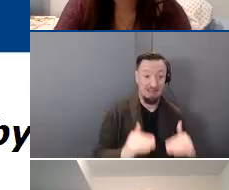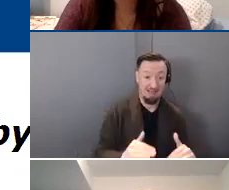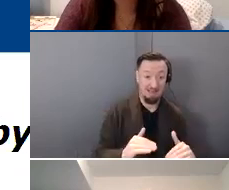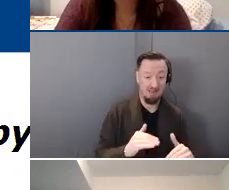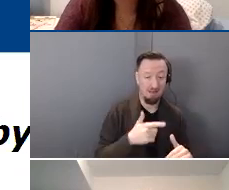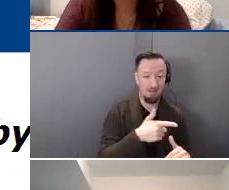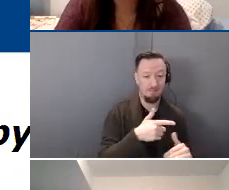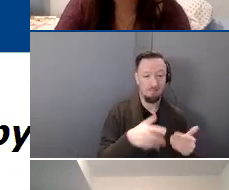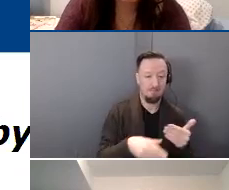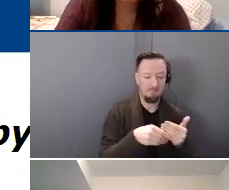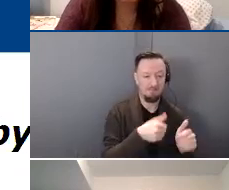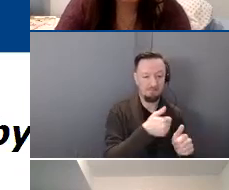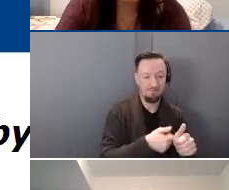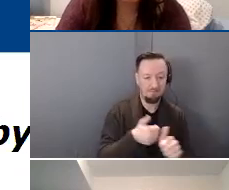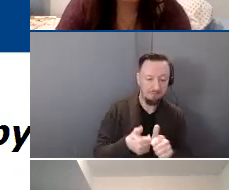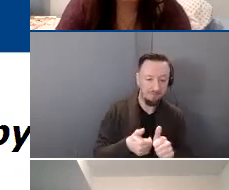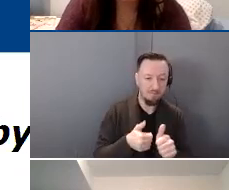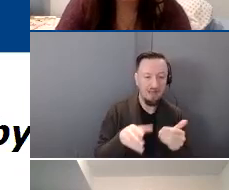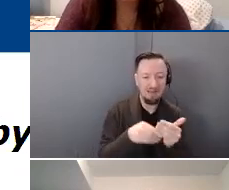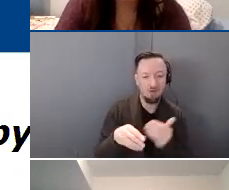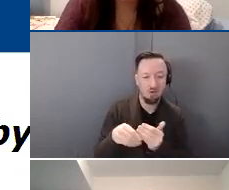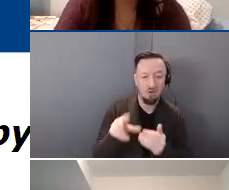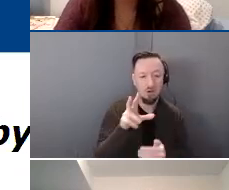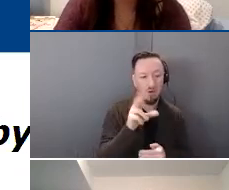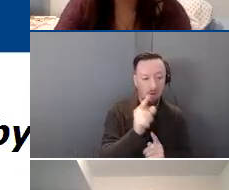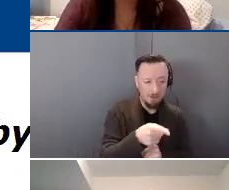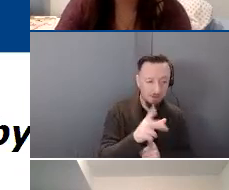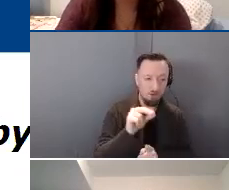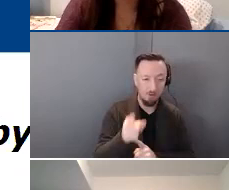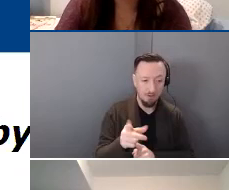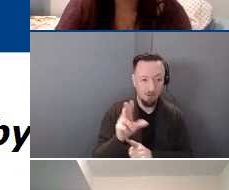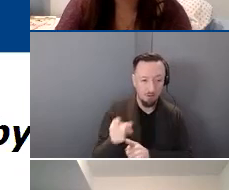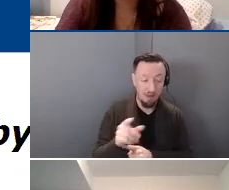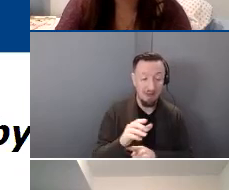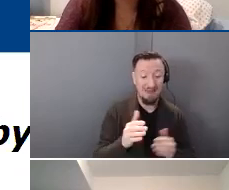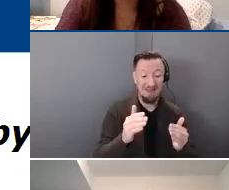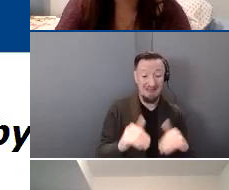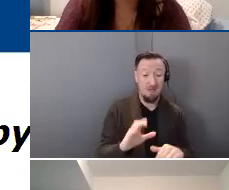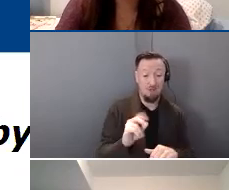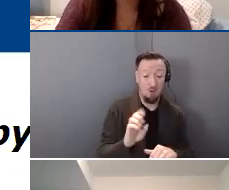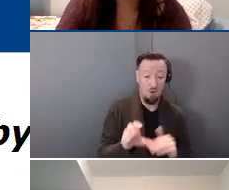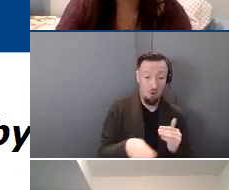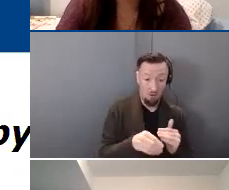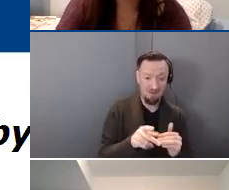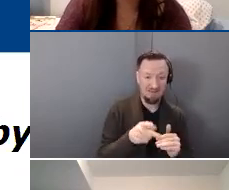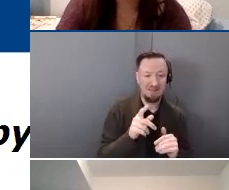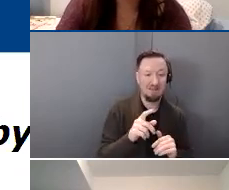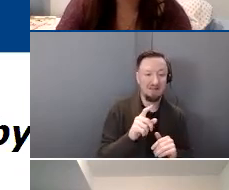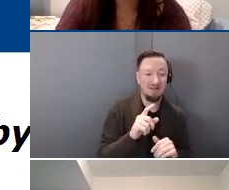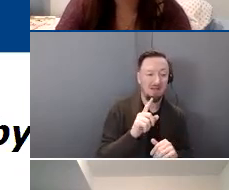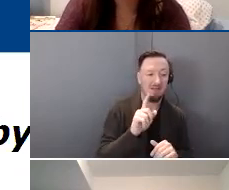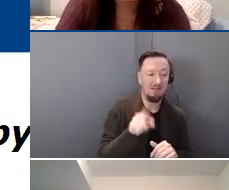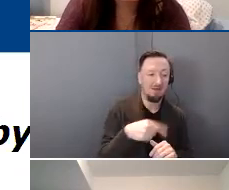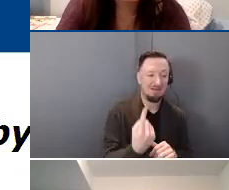each additional 30 minutes. And then the code below that is for the single high-risk disease, but